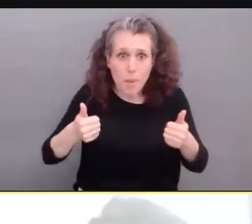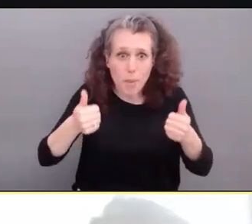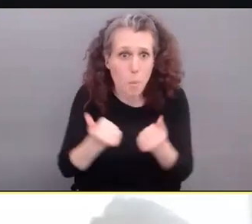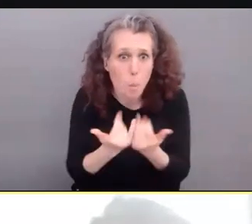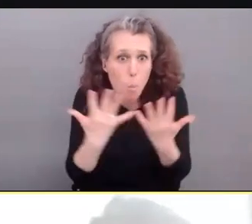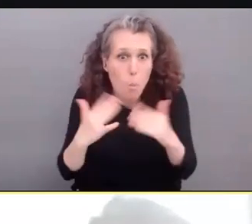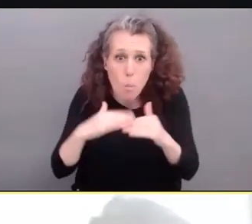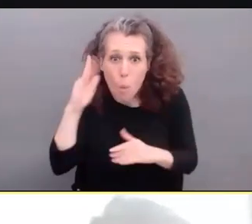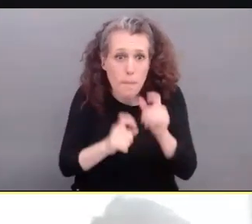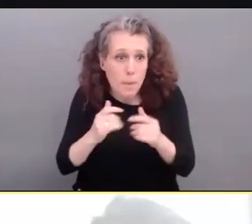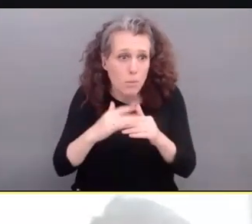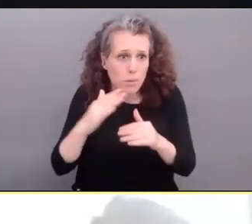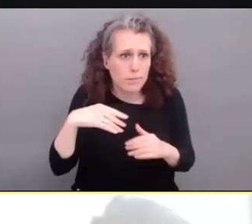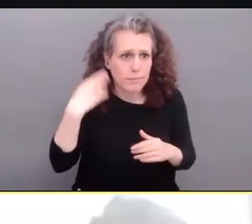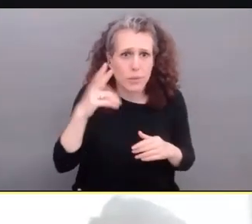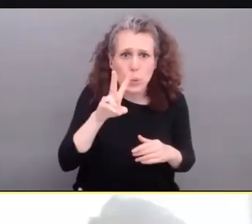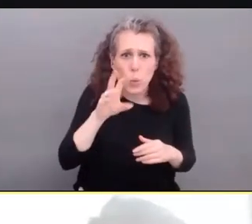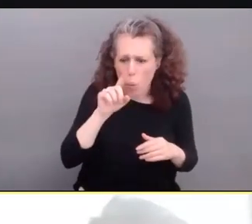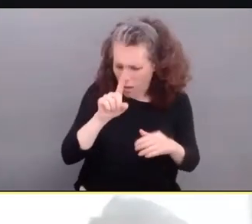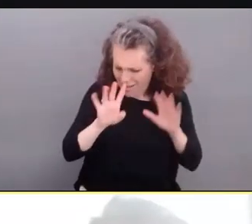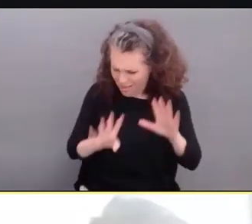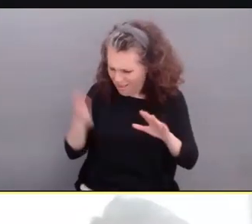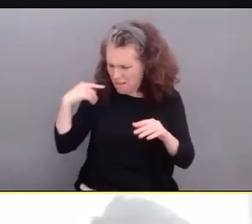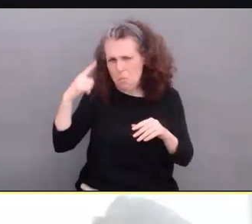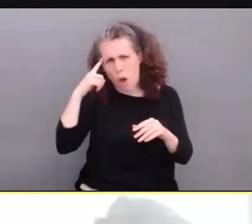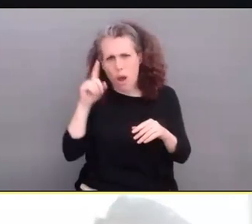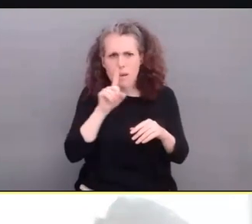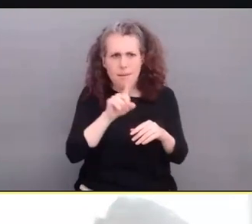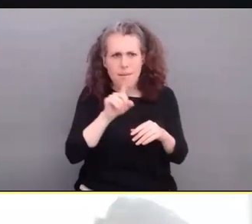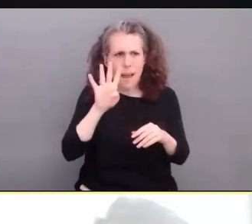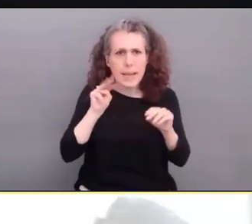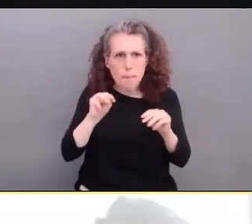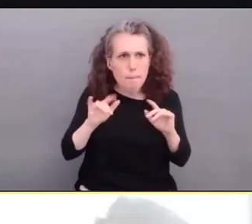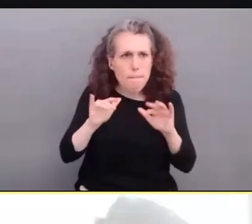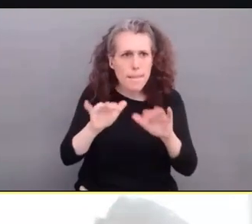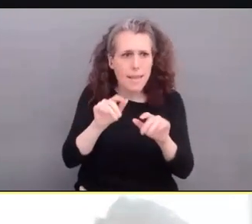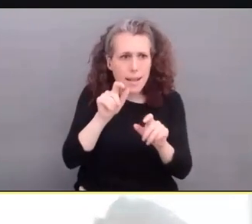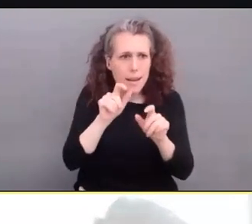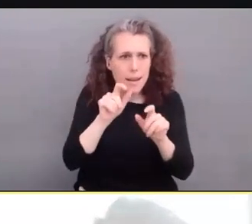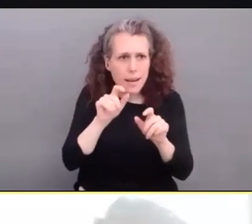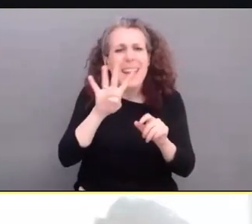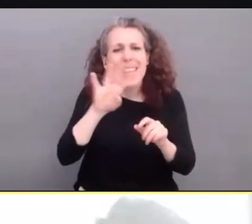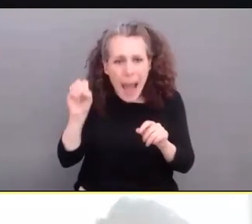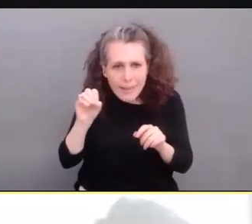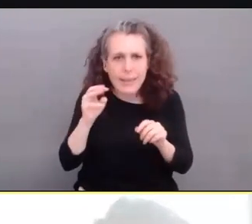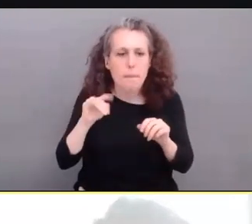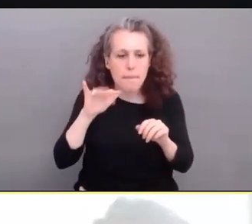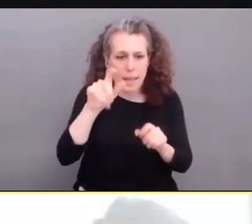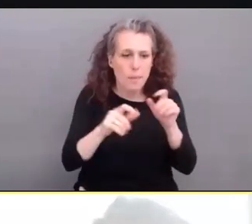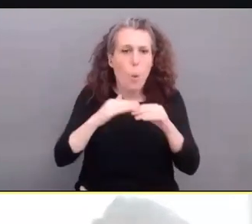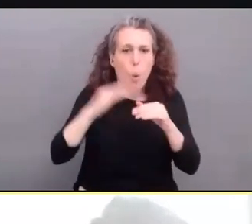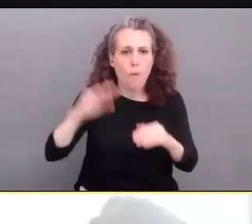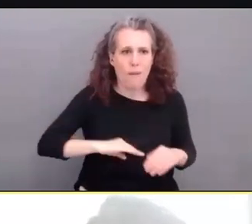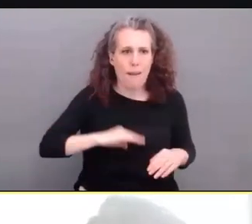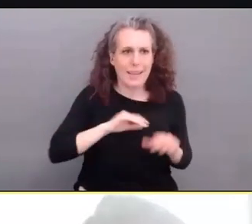I think in 2019, it was estimated 19 million persons who are over the age of 65. And this number